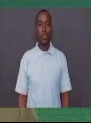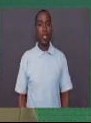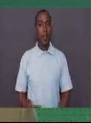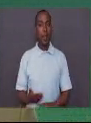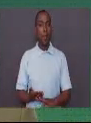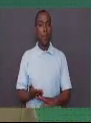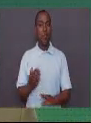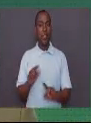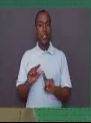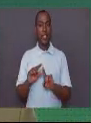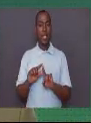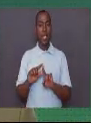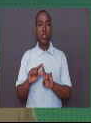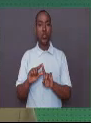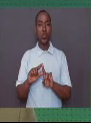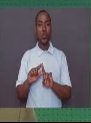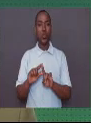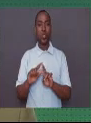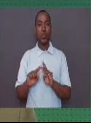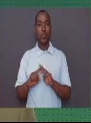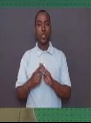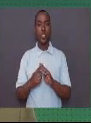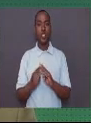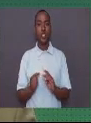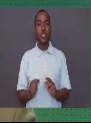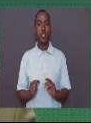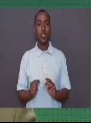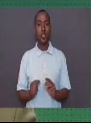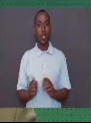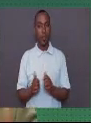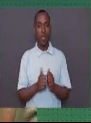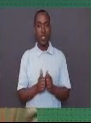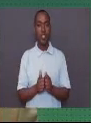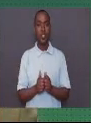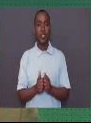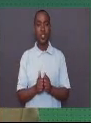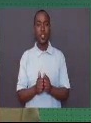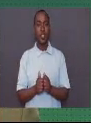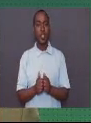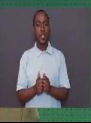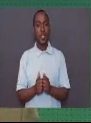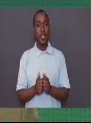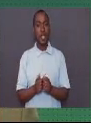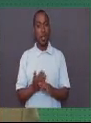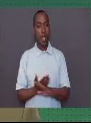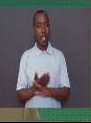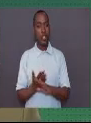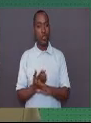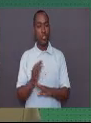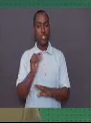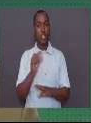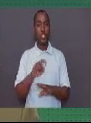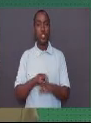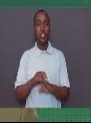Before we define the term biotechnology together, please take a few